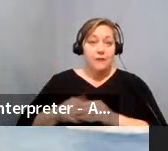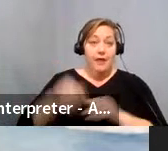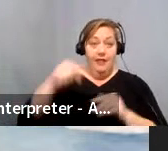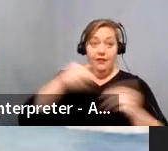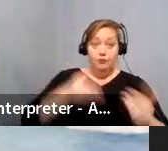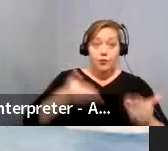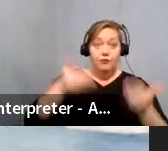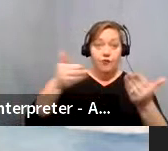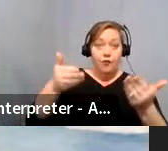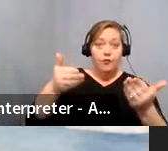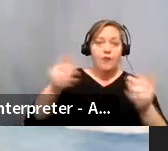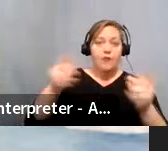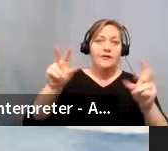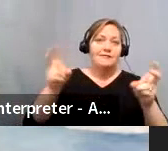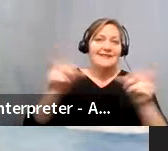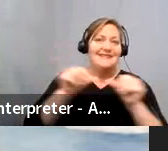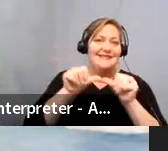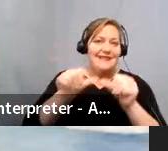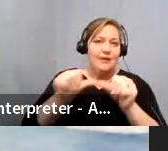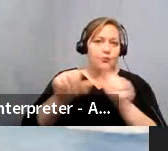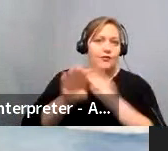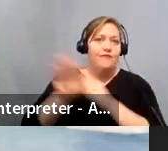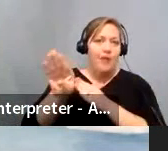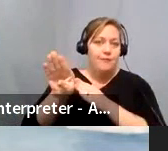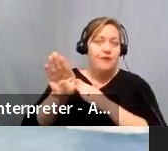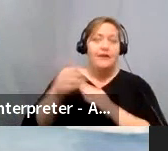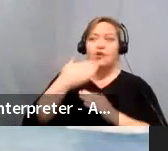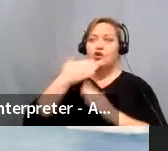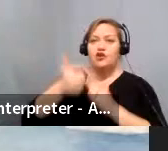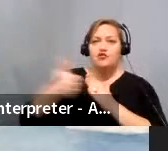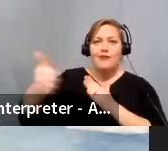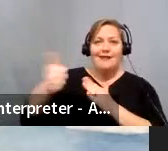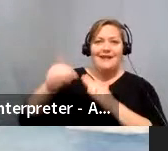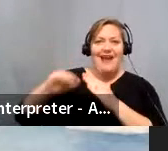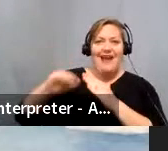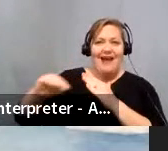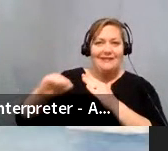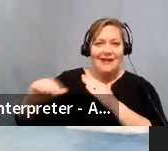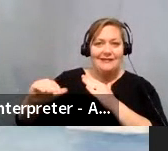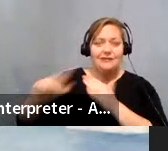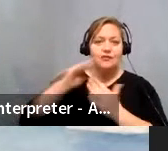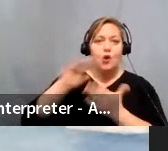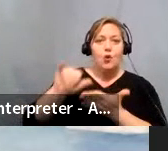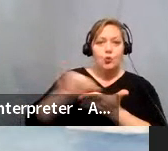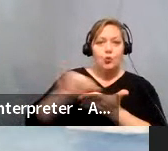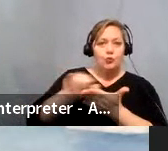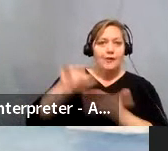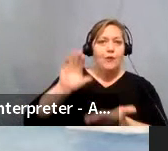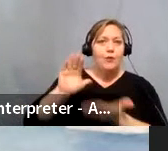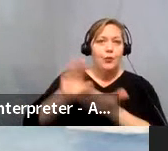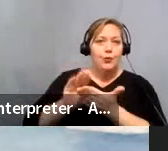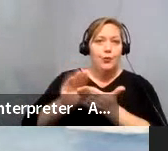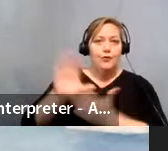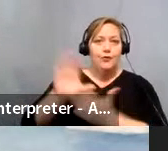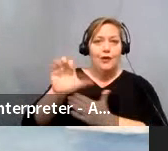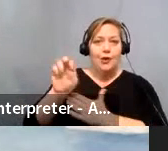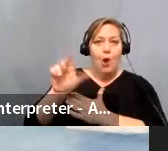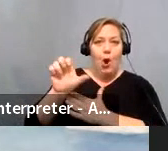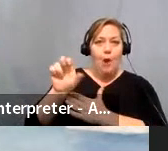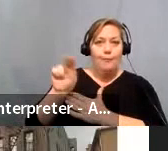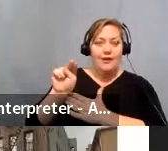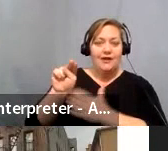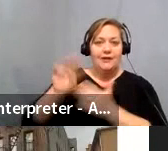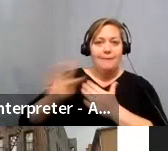promotes sustainable development by adding housing in areas that have good transit access, helping New York City to reduce our carbon emissions. Next slide, please.